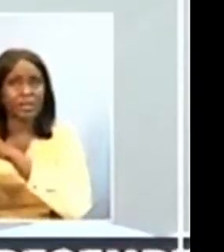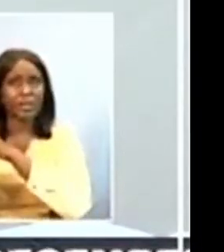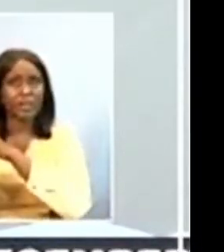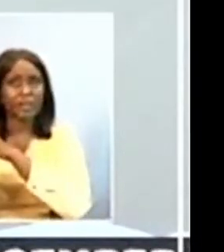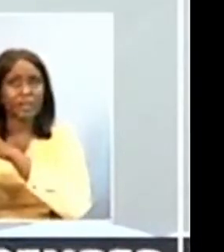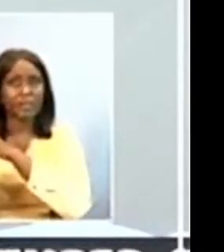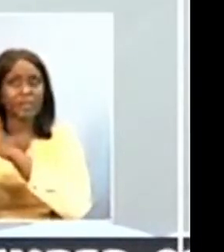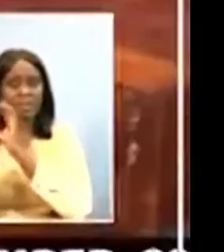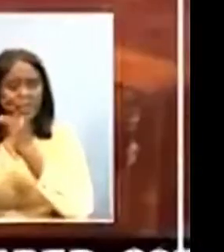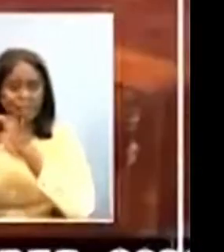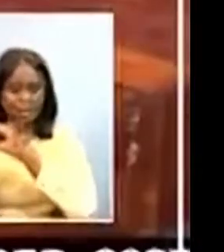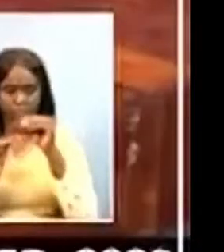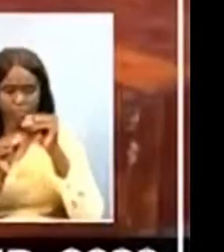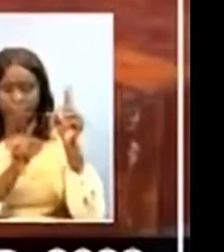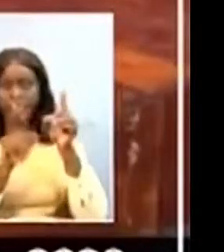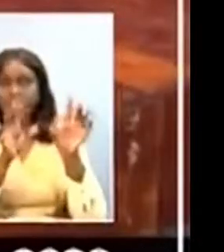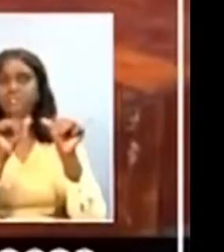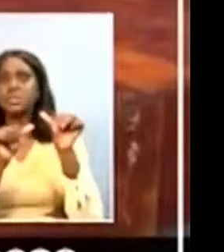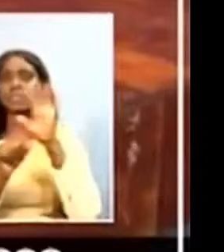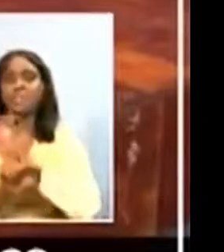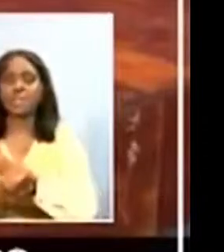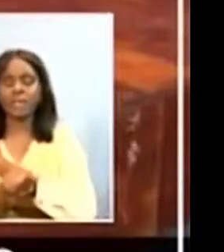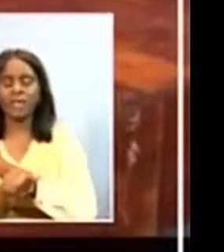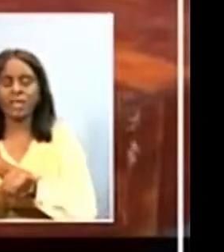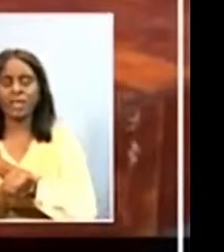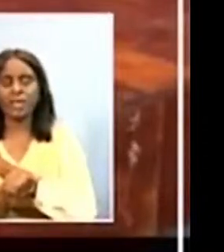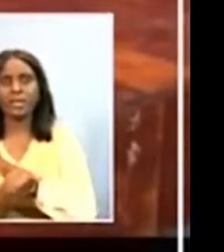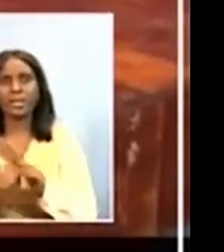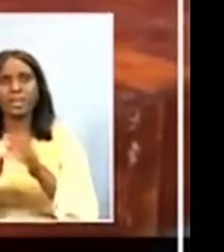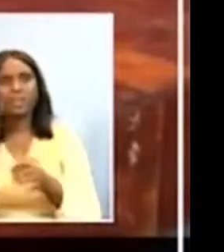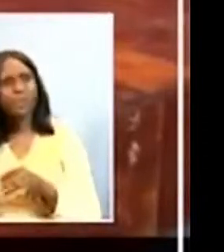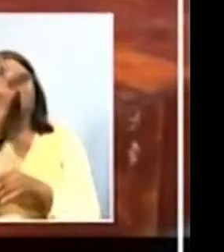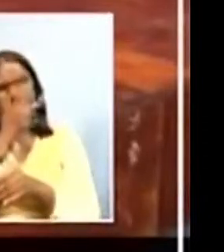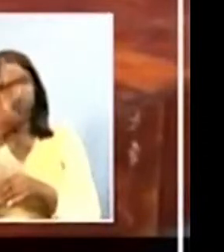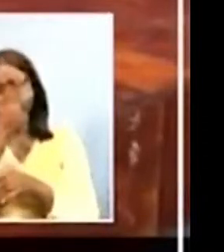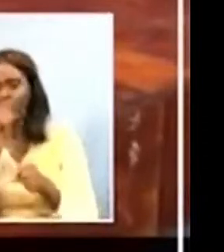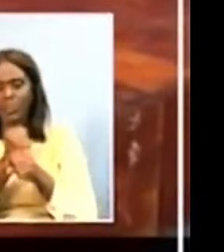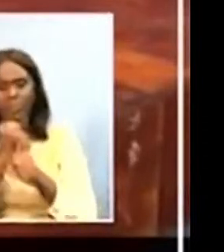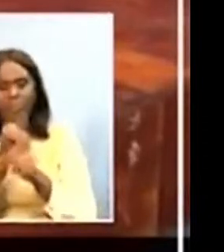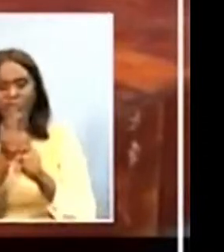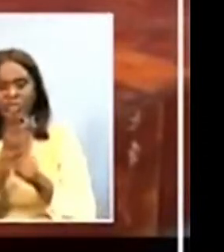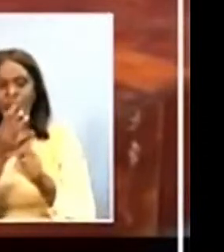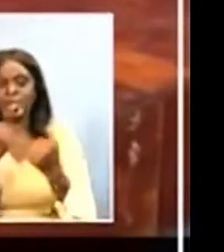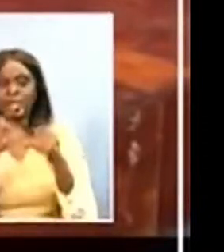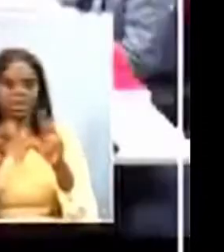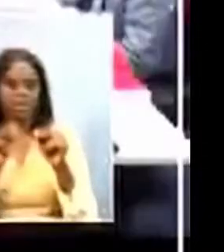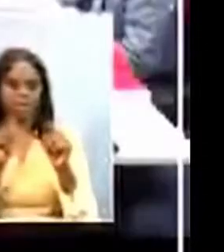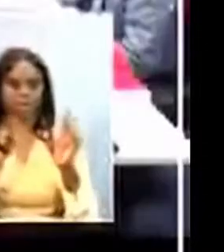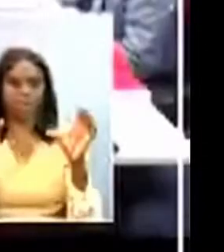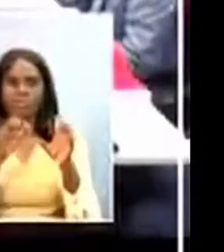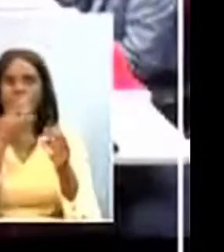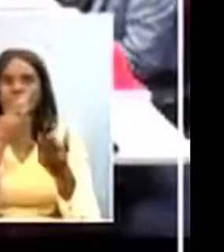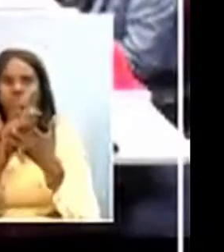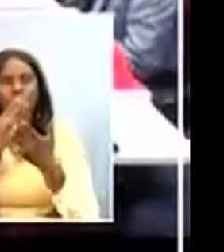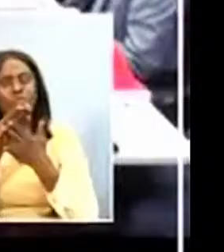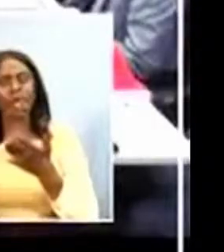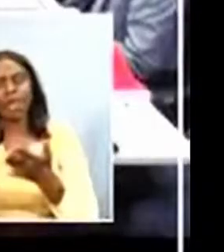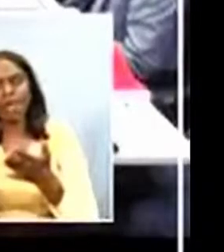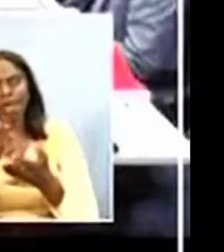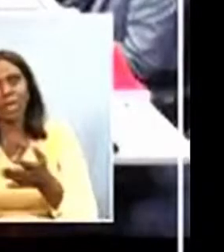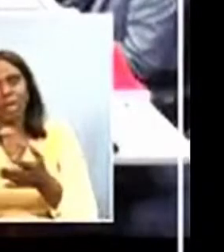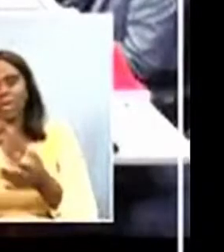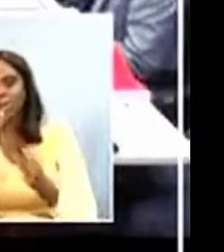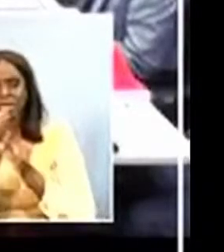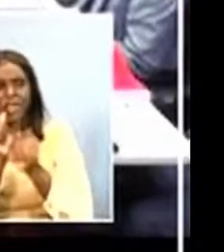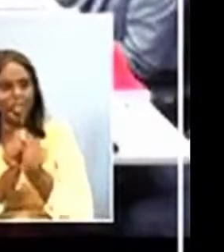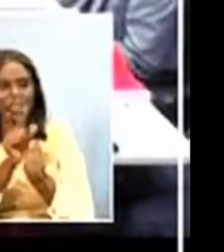now in Chamber. This director is still there. Business as usual. From here you take it, oh, this committee is not good. It's not about